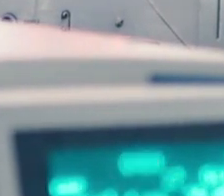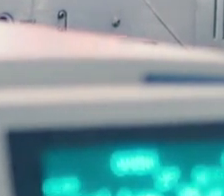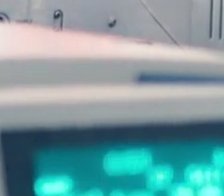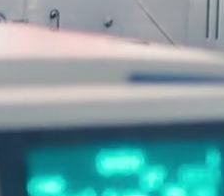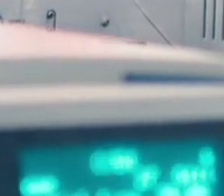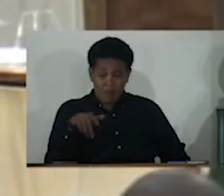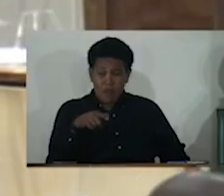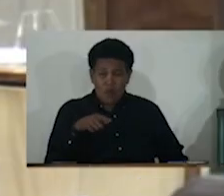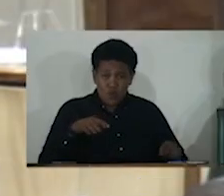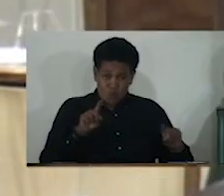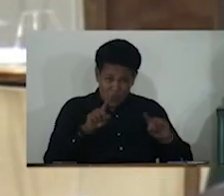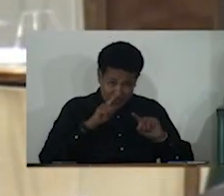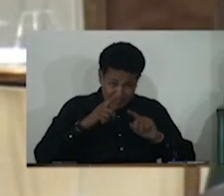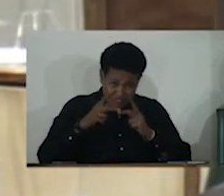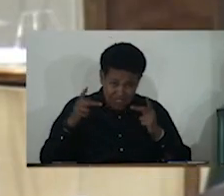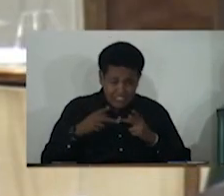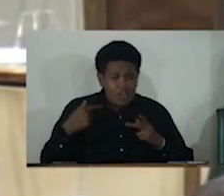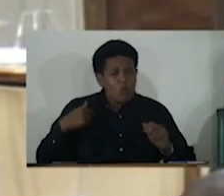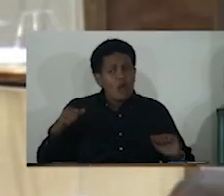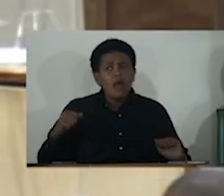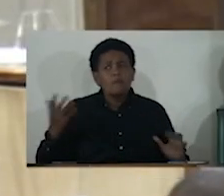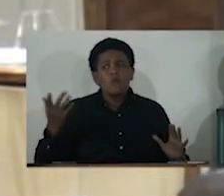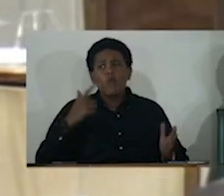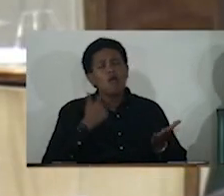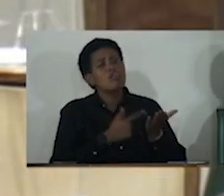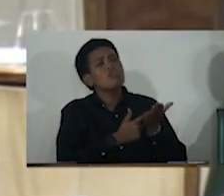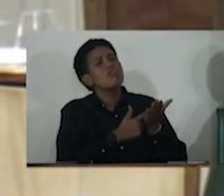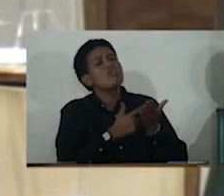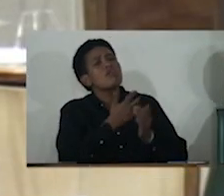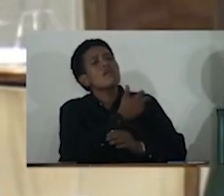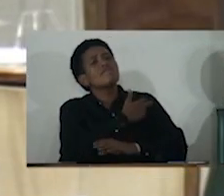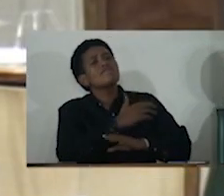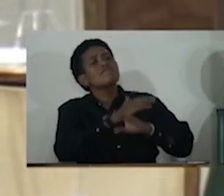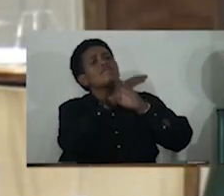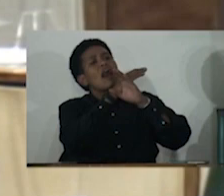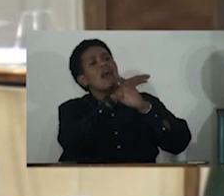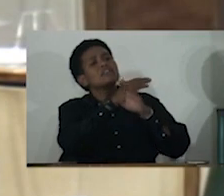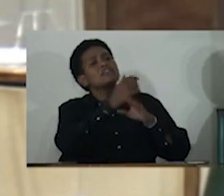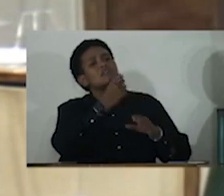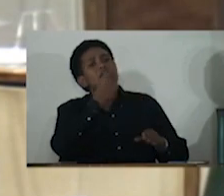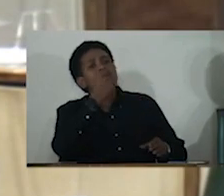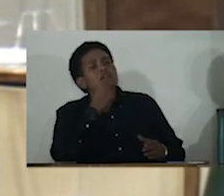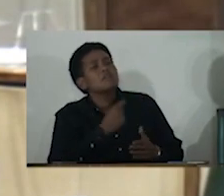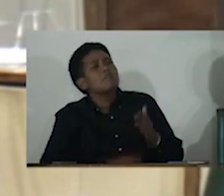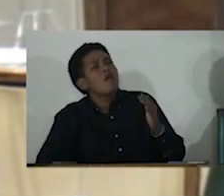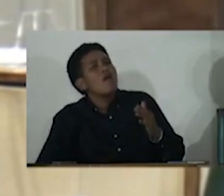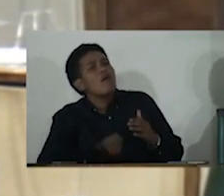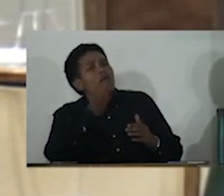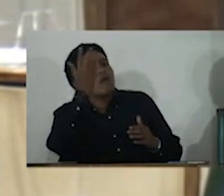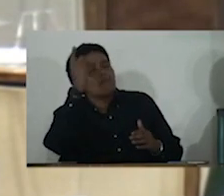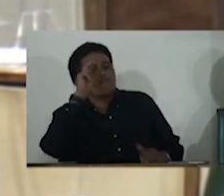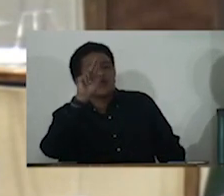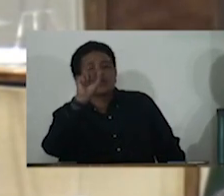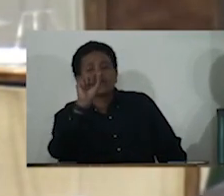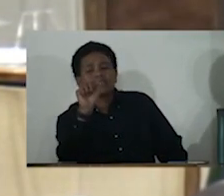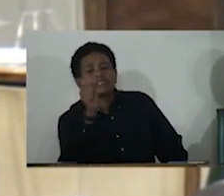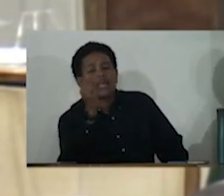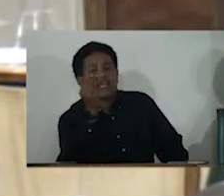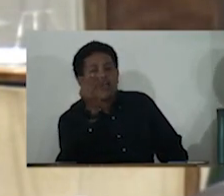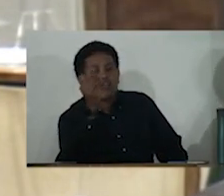146,000 Jamaicans. We have been able to negotiate vaccine dosage prices of some US